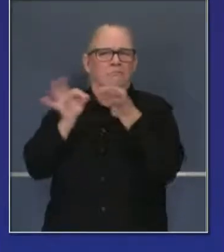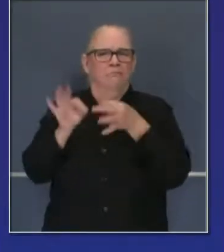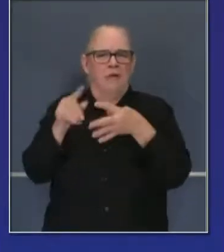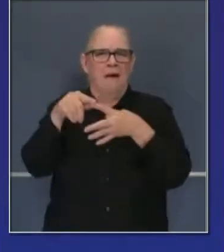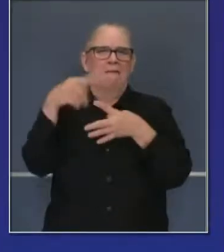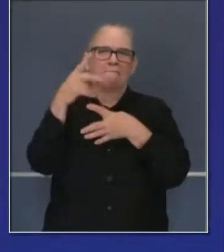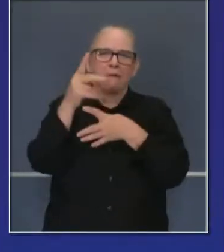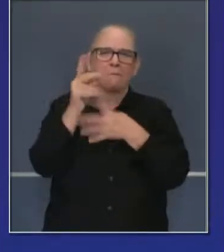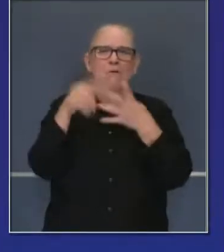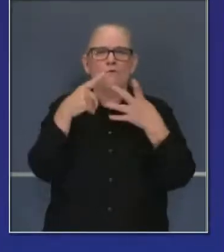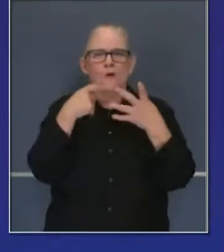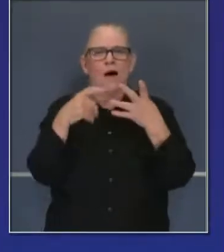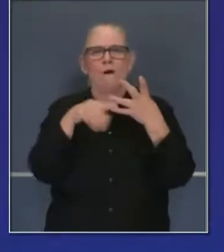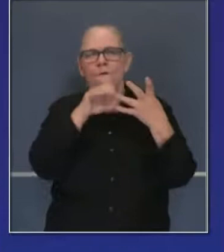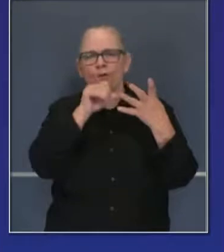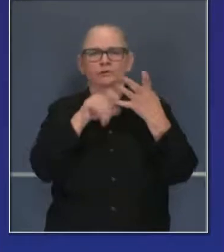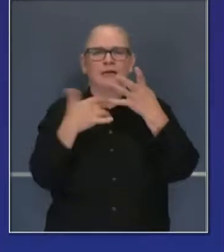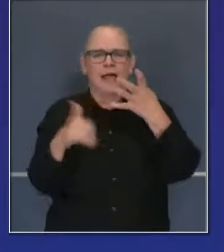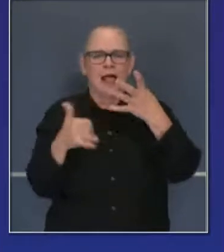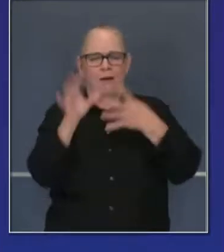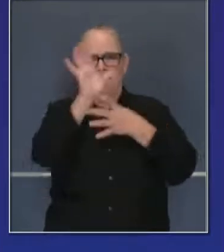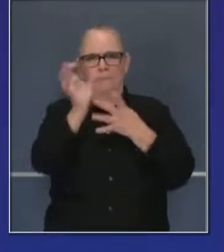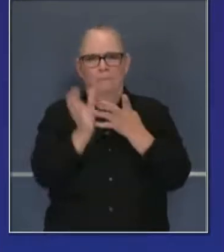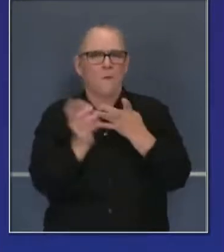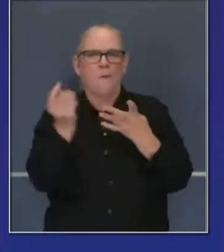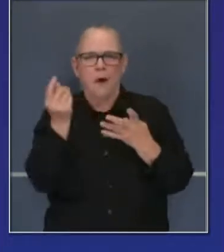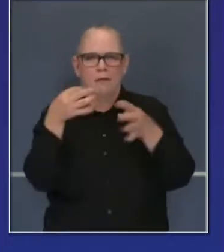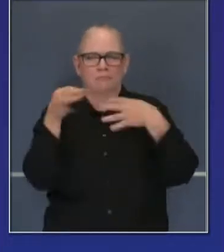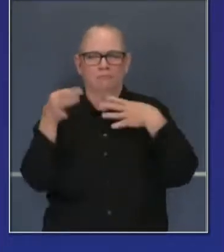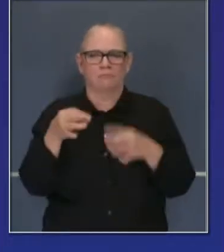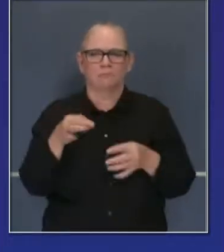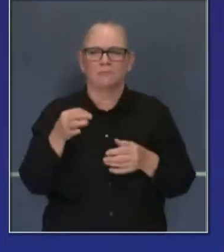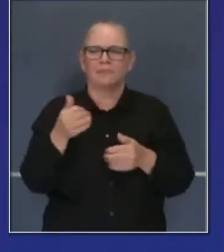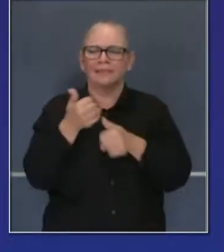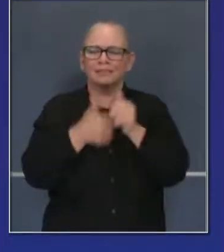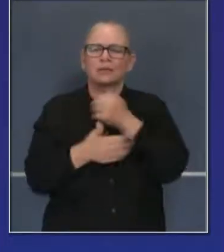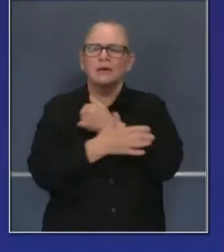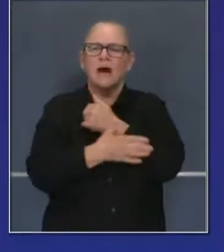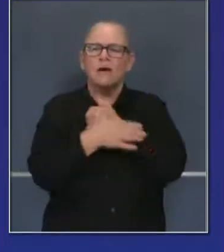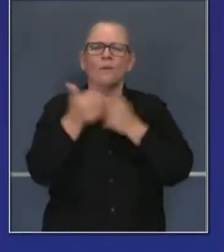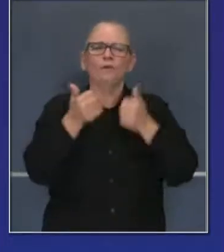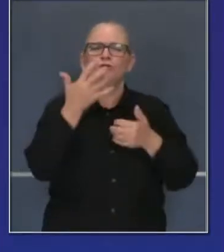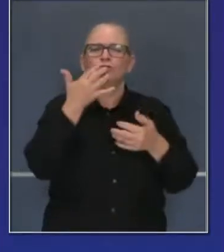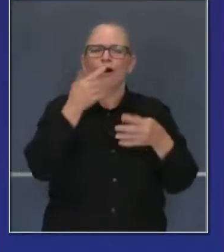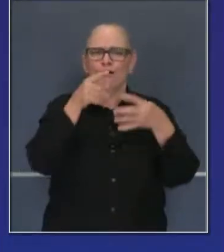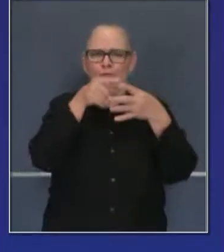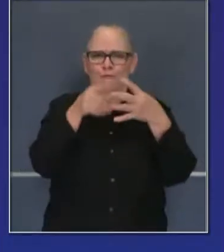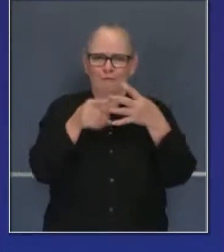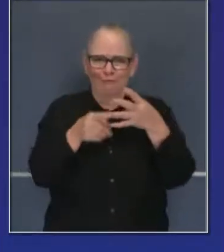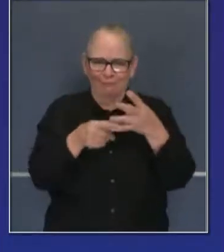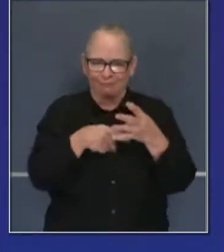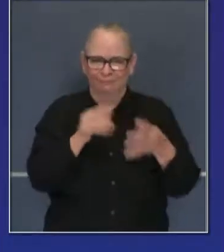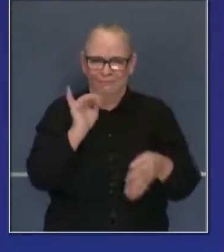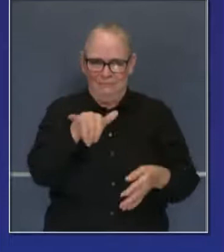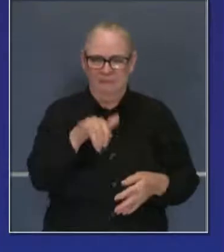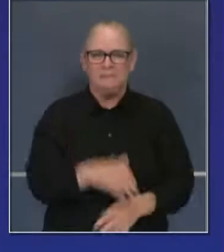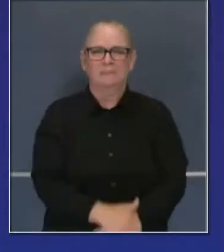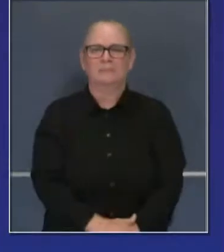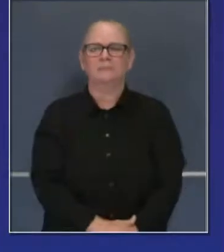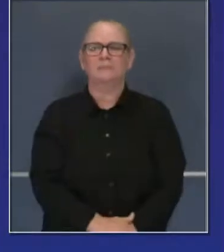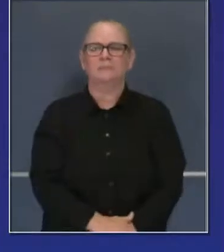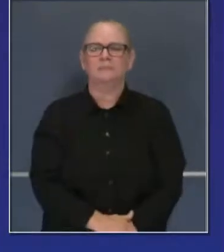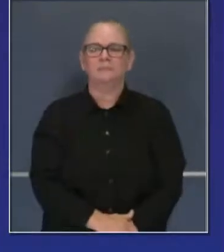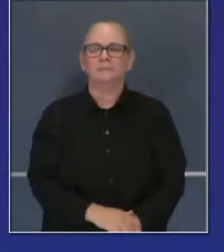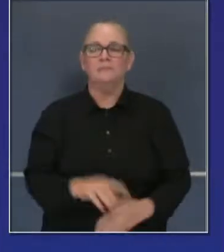our counties as it relates to what tier these counties are in. When we last updated you,